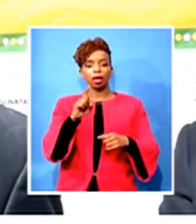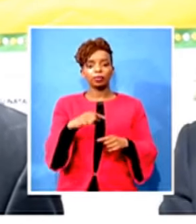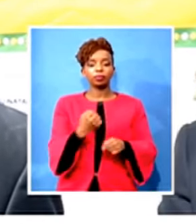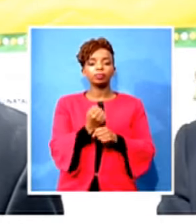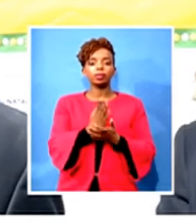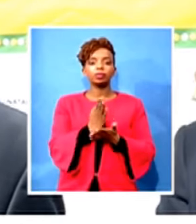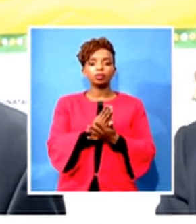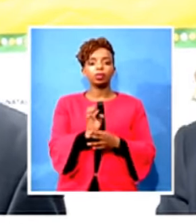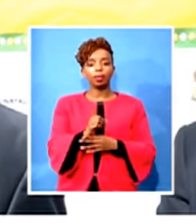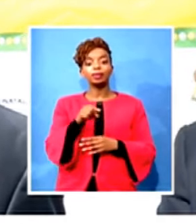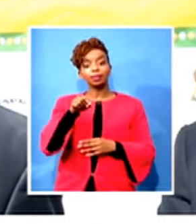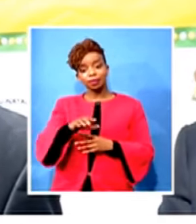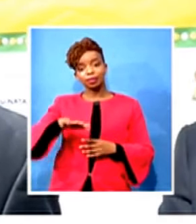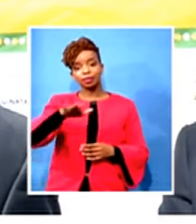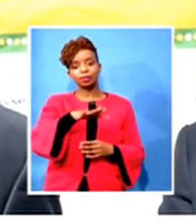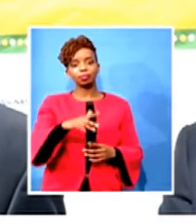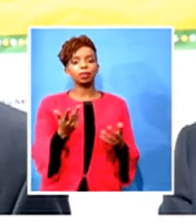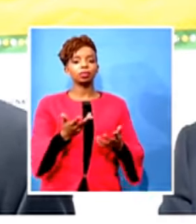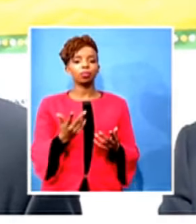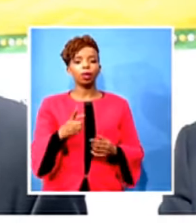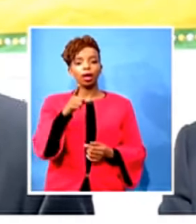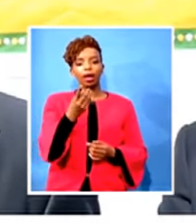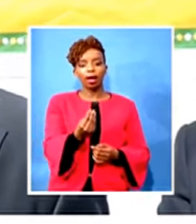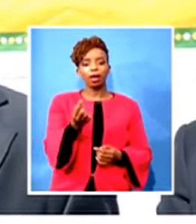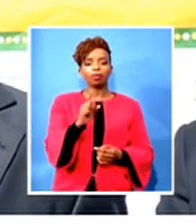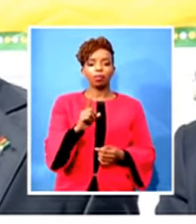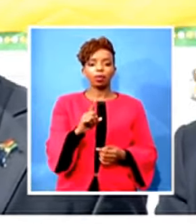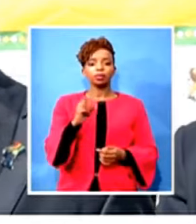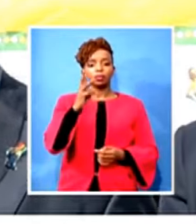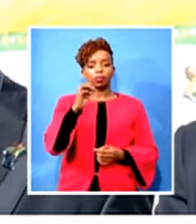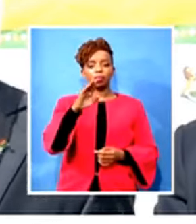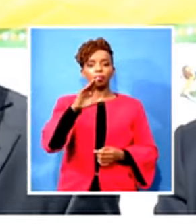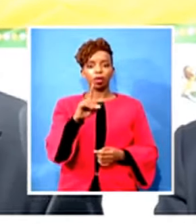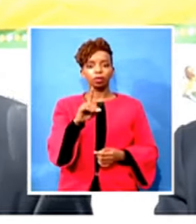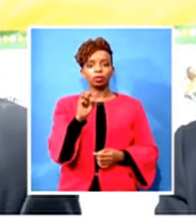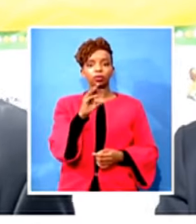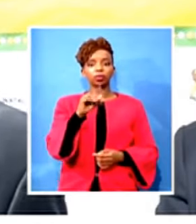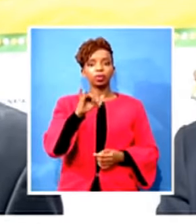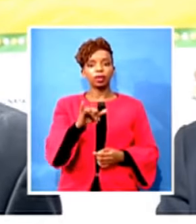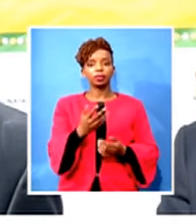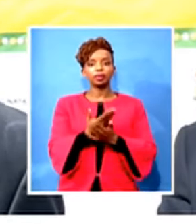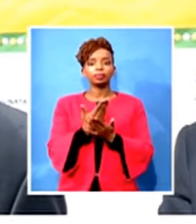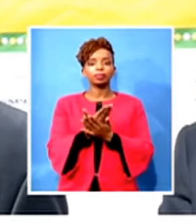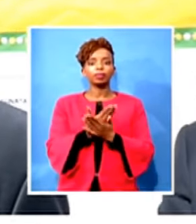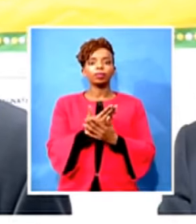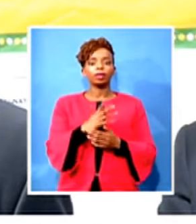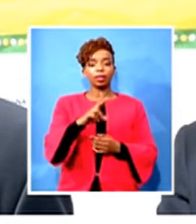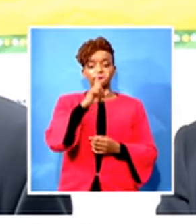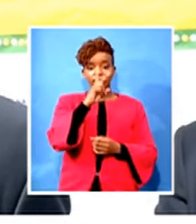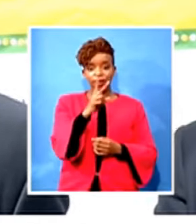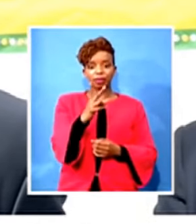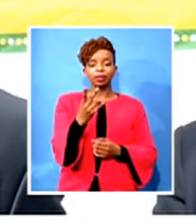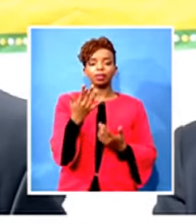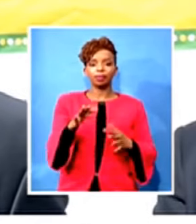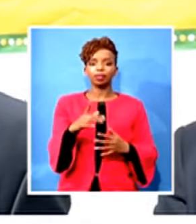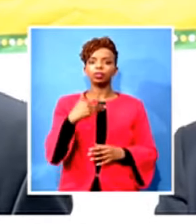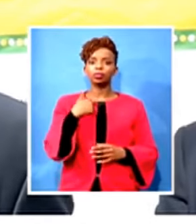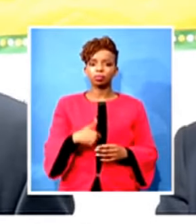that early occupation is possible. And I've seen that the staff is quite motivated and looking forward to it.